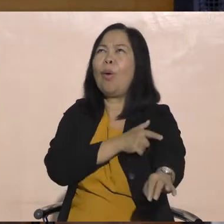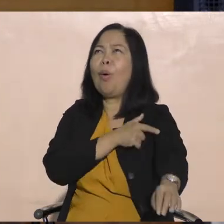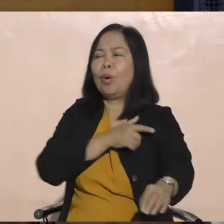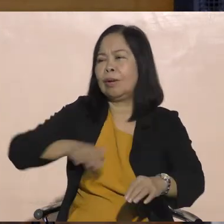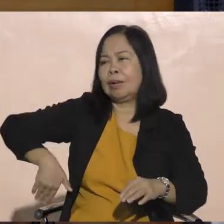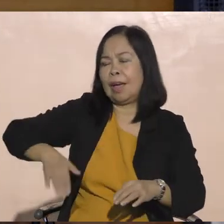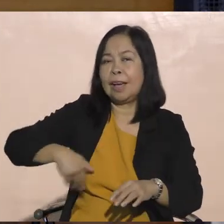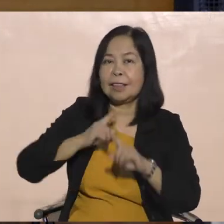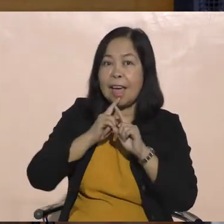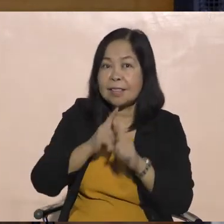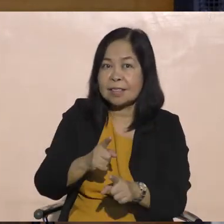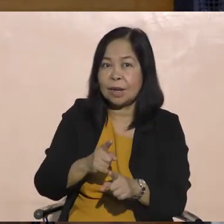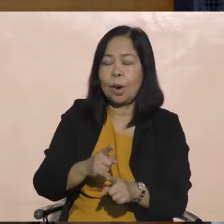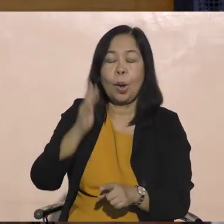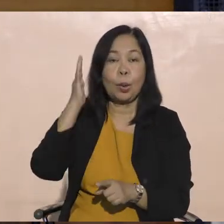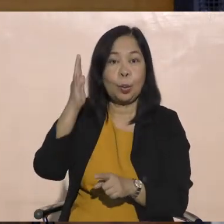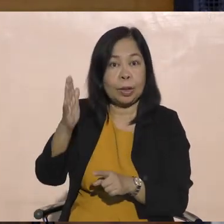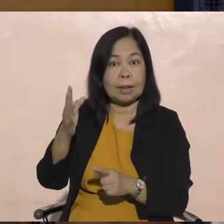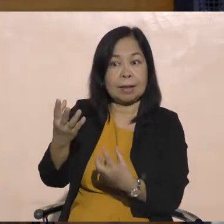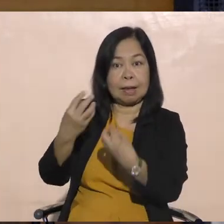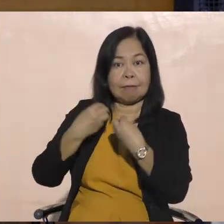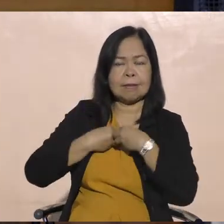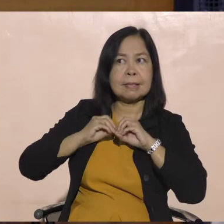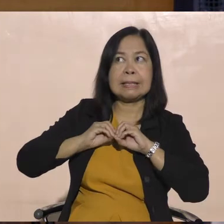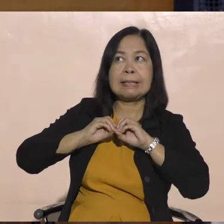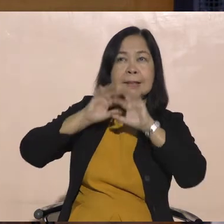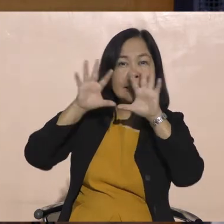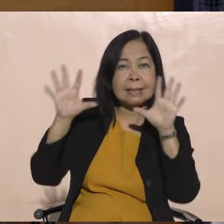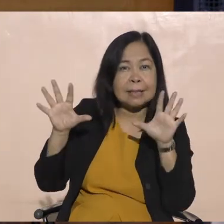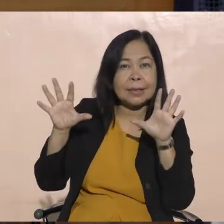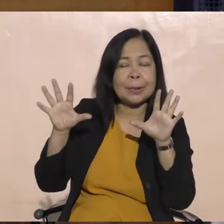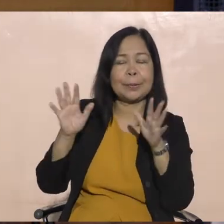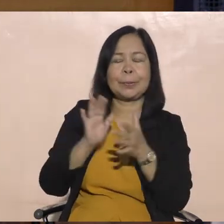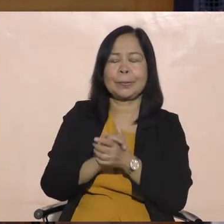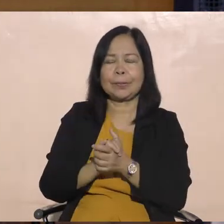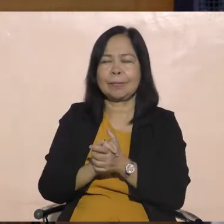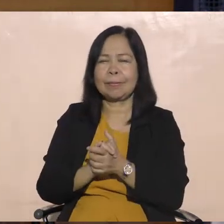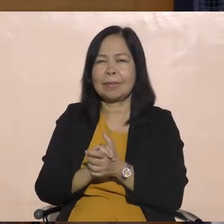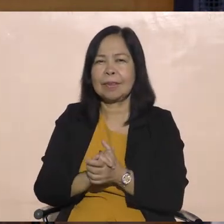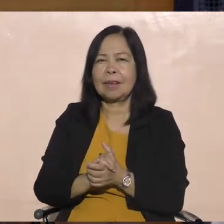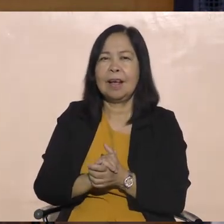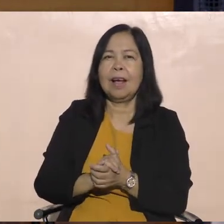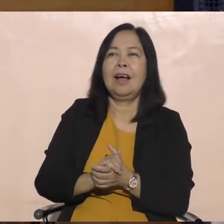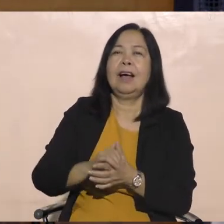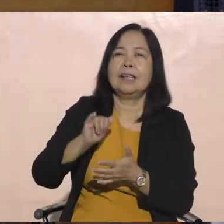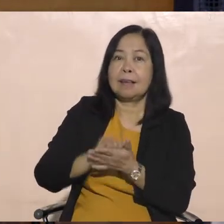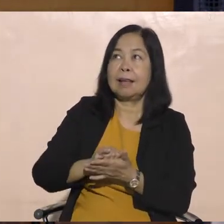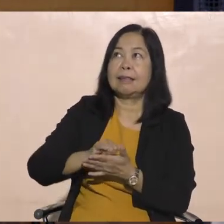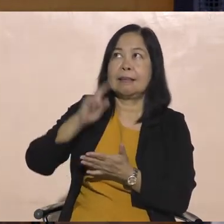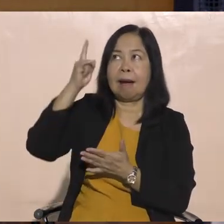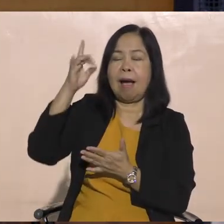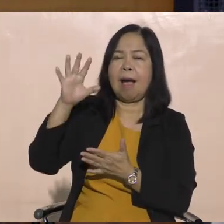nga or makapaklaro kanato mga kaigsoonan nga siya ug siya lang gyud ang mudawat sa tanang himaya